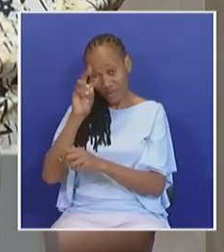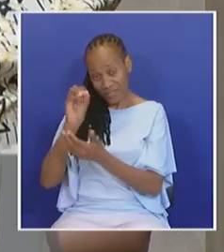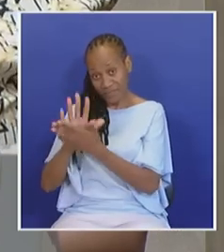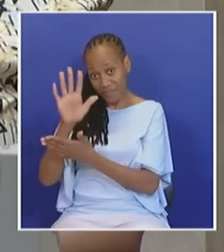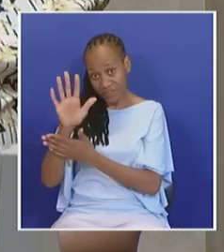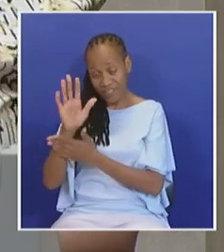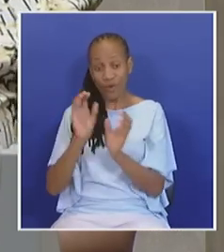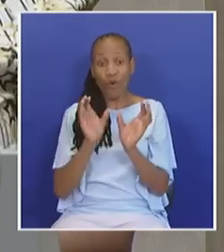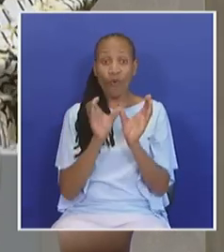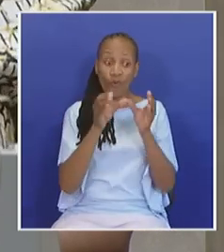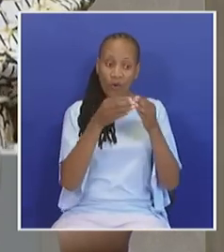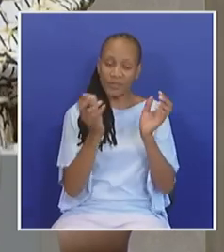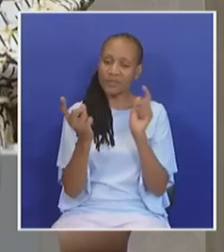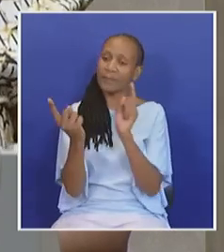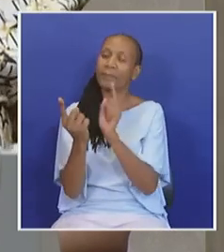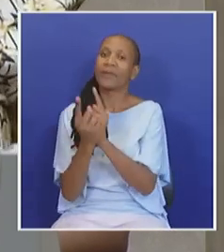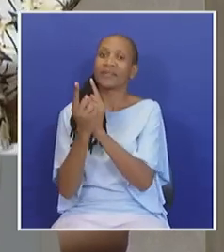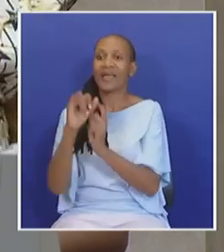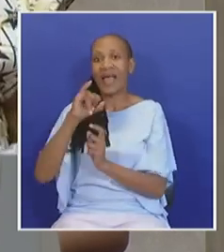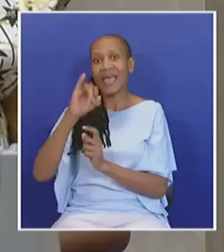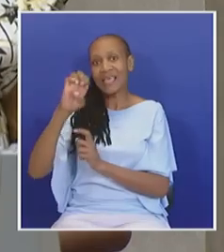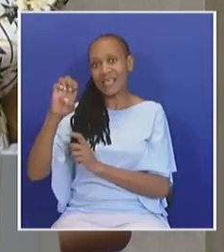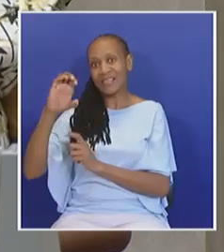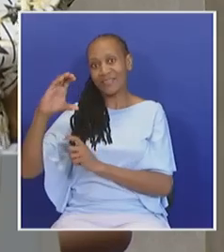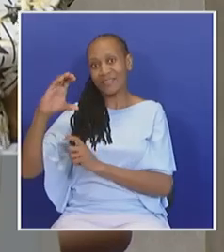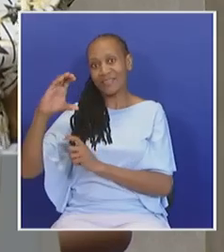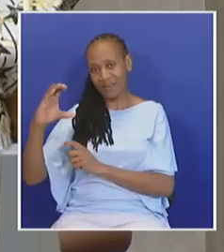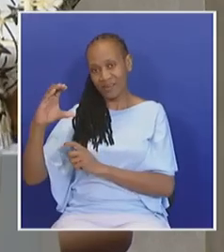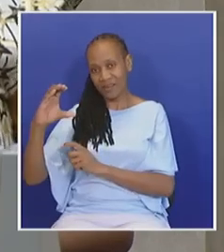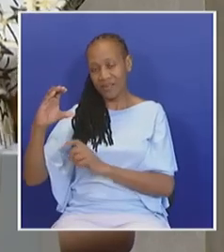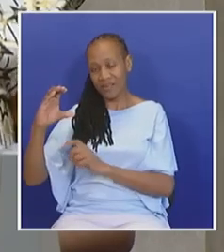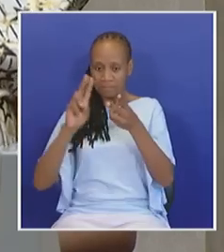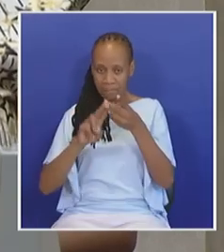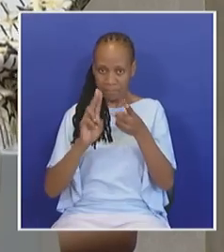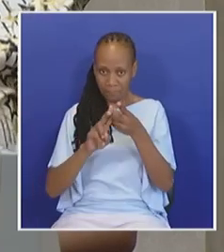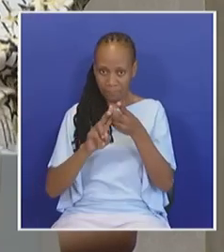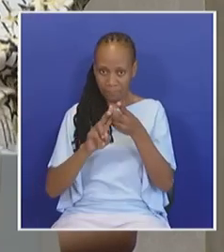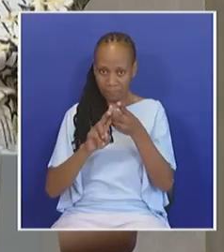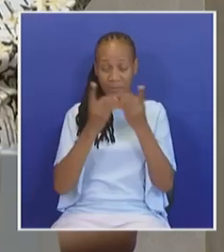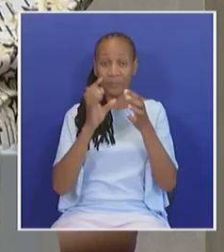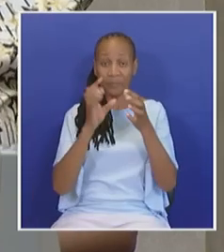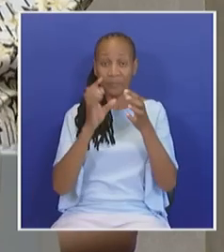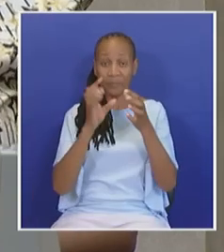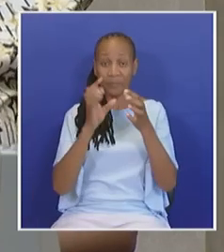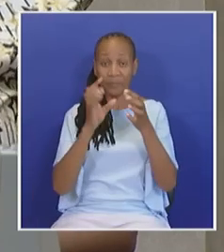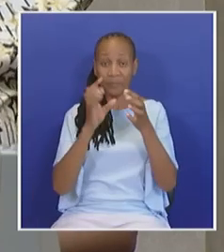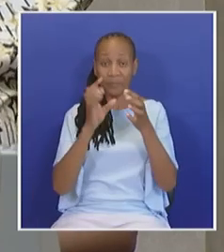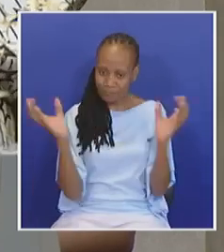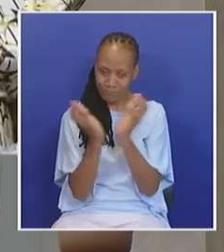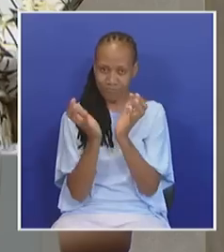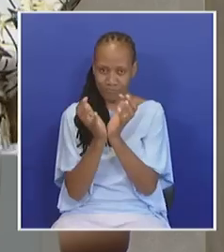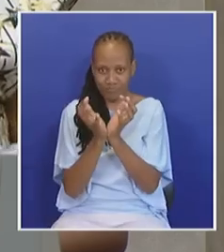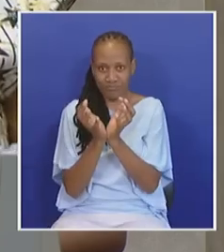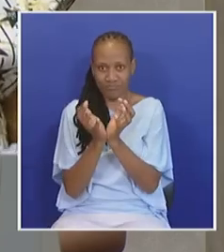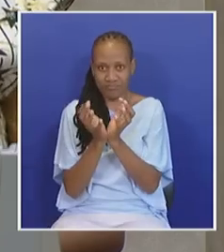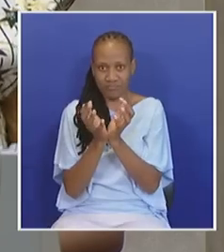Services met with Independent Electoral Commission and Department of Home Affairs to give briefing